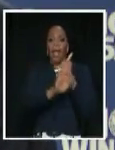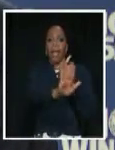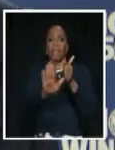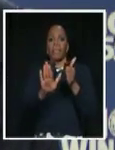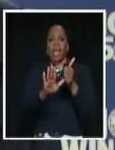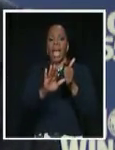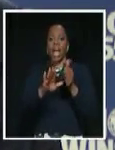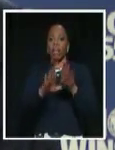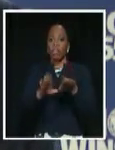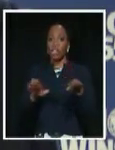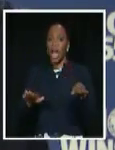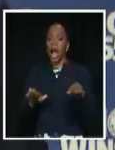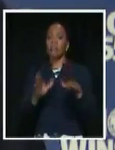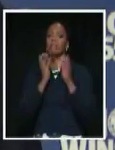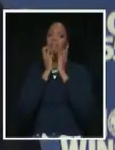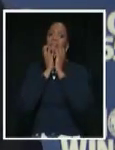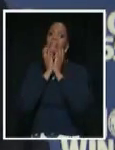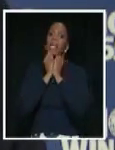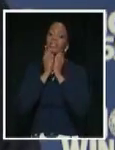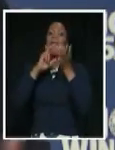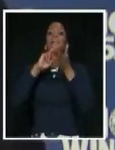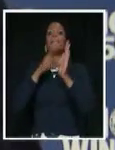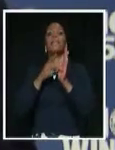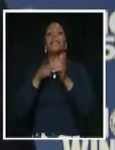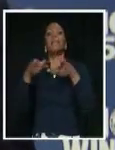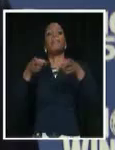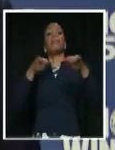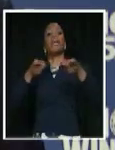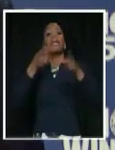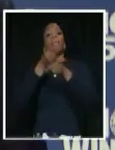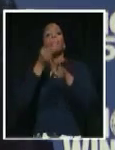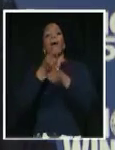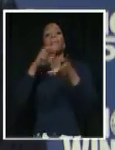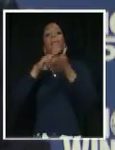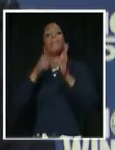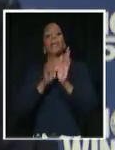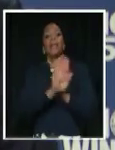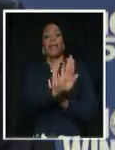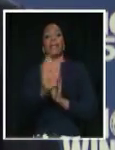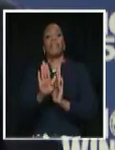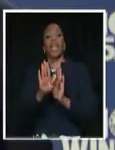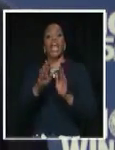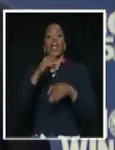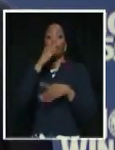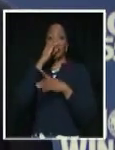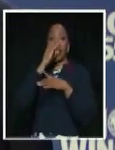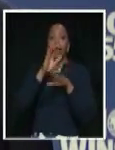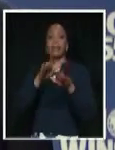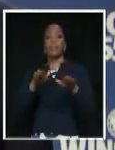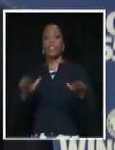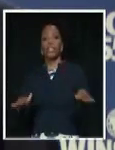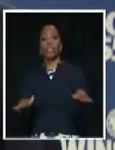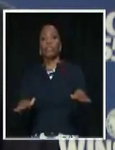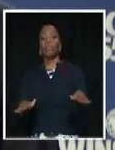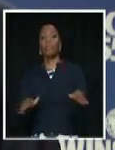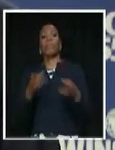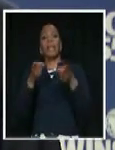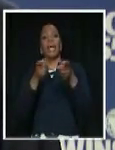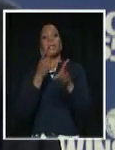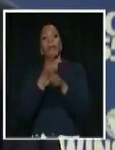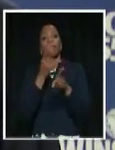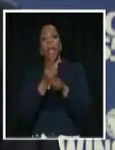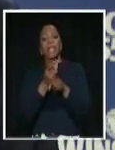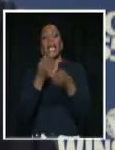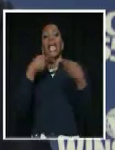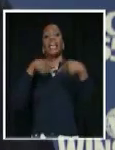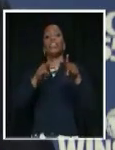child, that it's going to be handled right, that their child is not going to lose out in the bargain because a charter school happened to have more power or influence. And during the Bloomberg